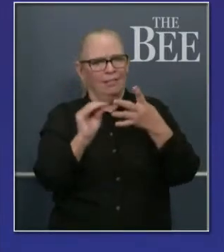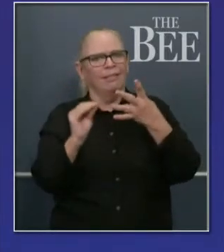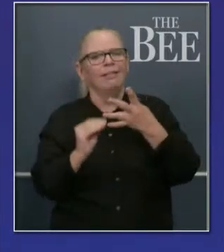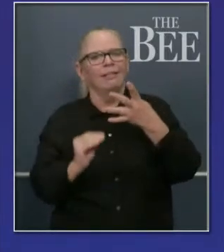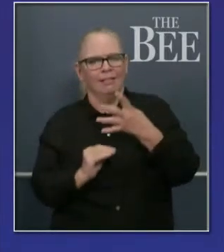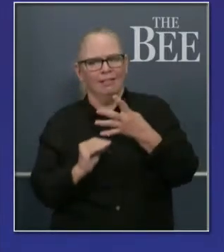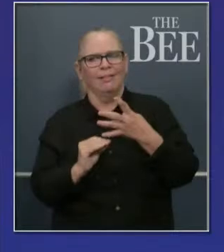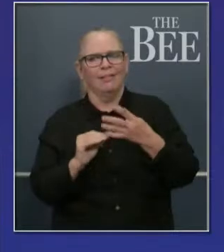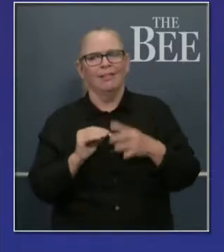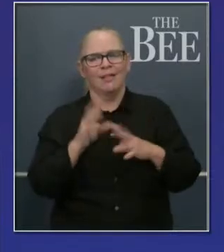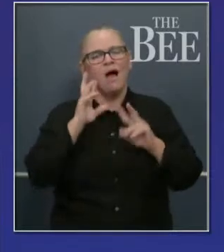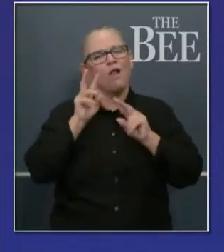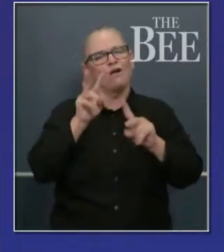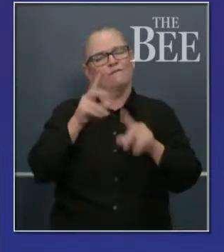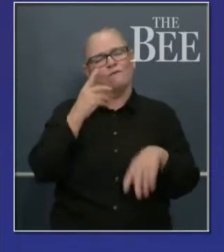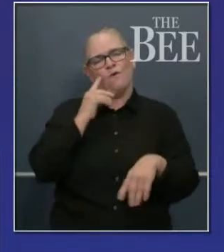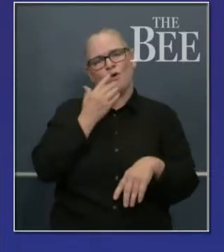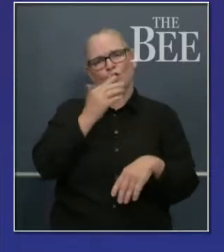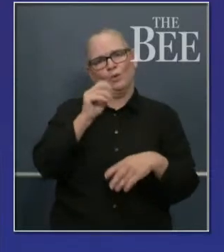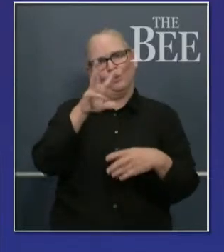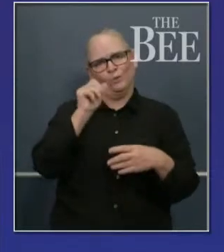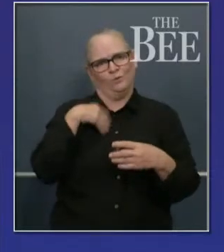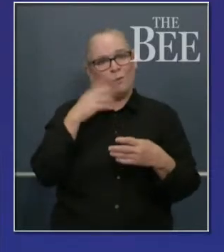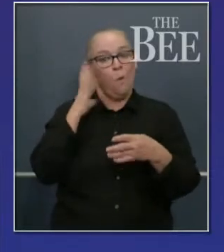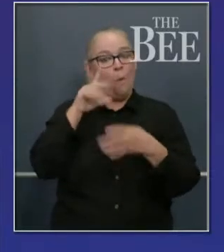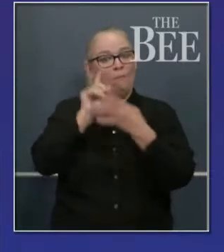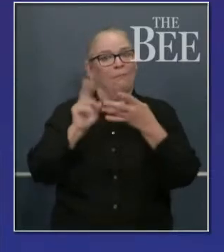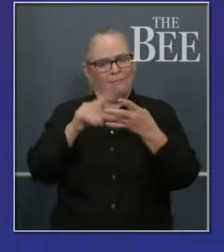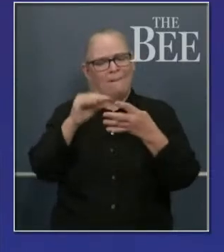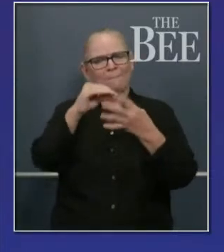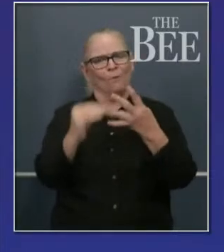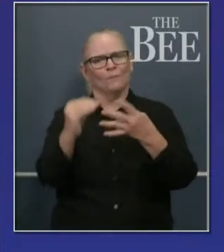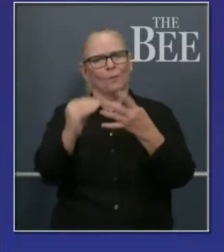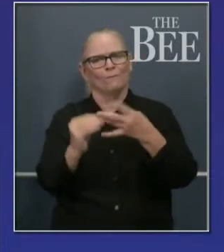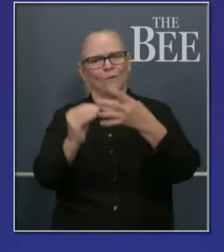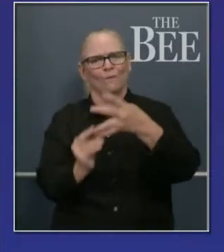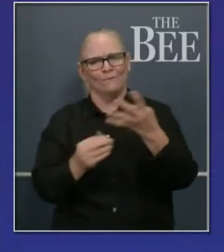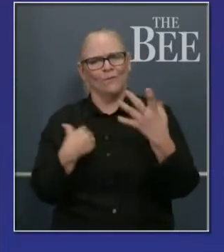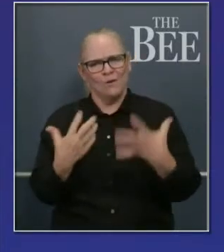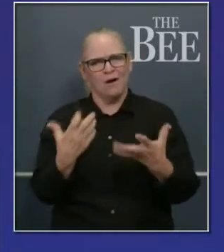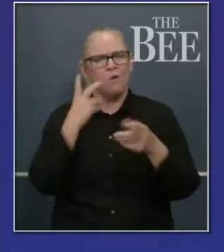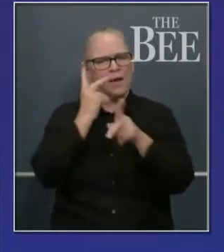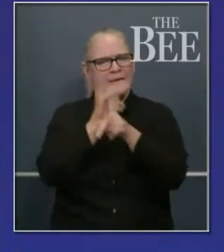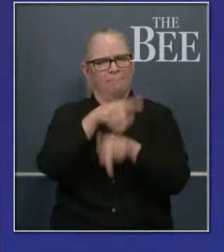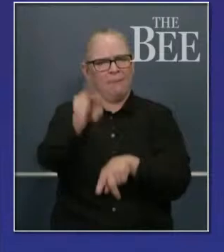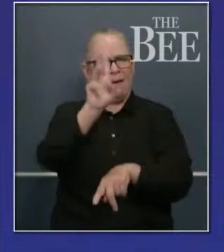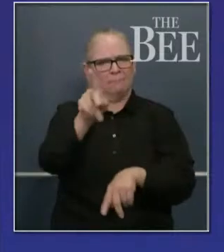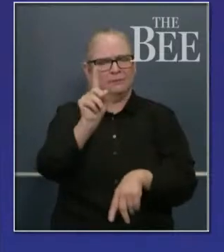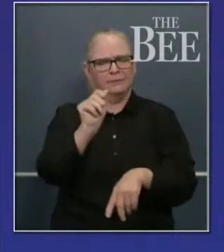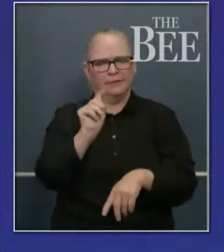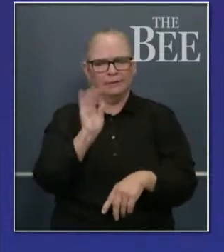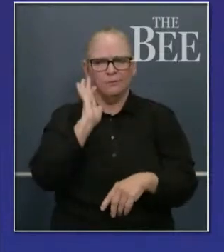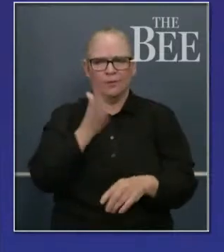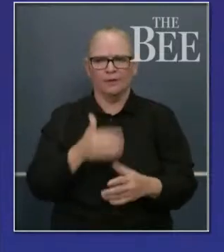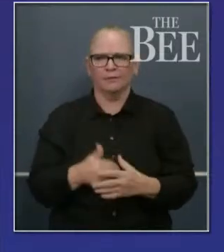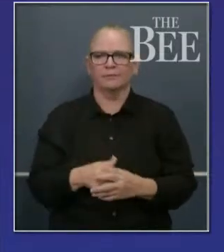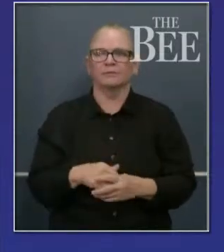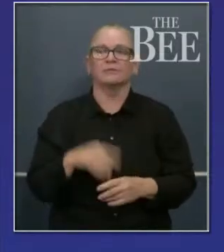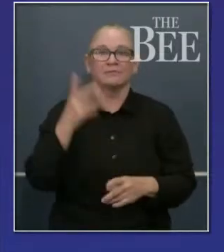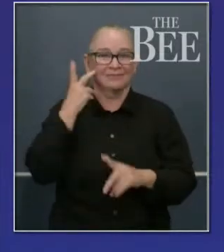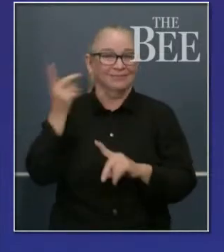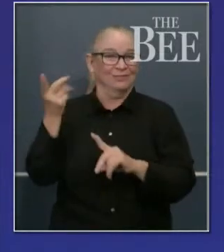status database and providing you even more clarity on where we believe we're going. But as Dr. Galley said, it